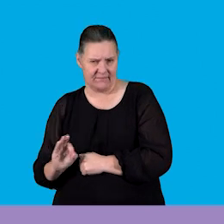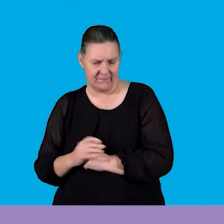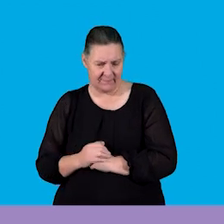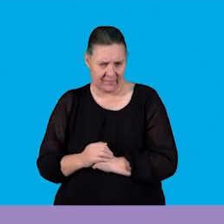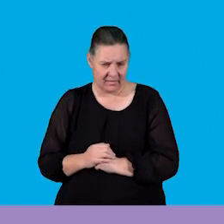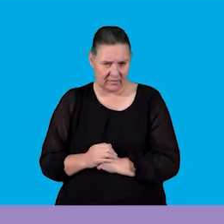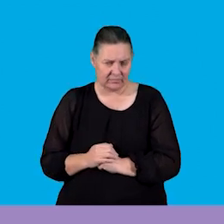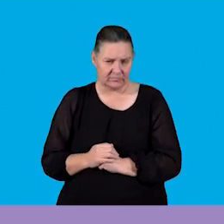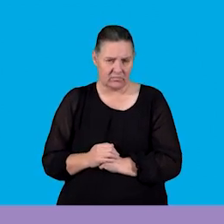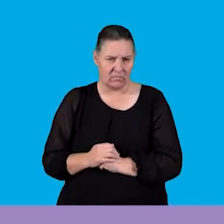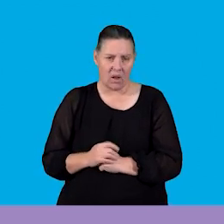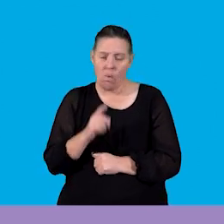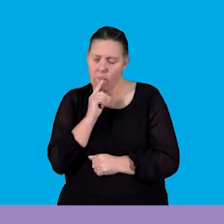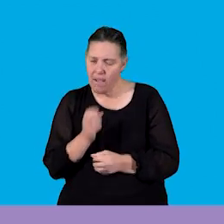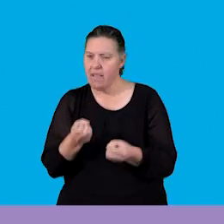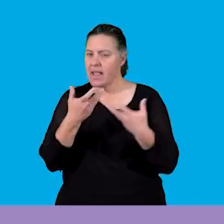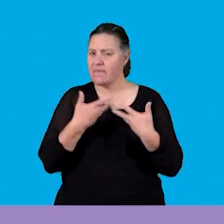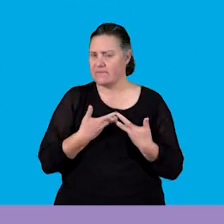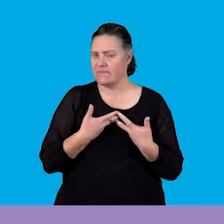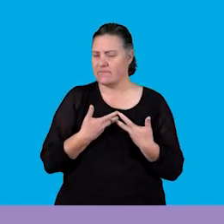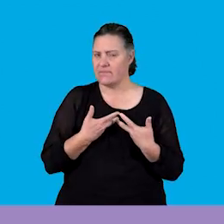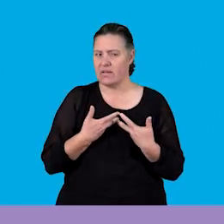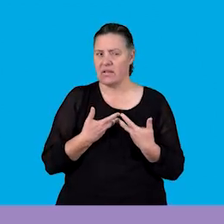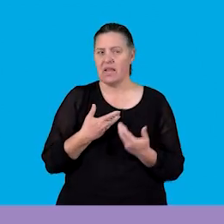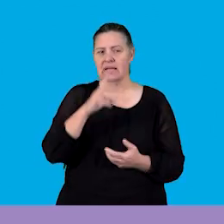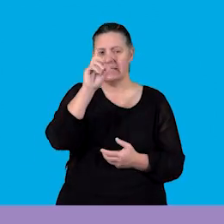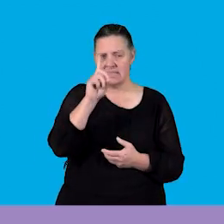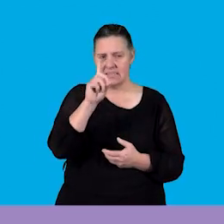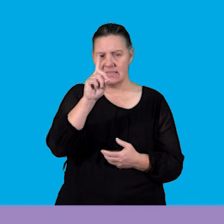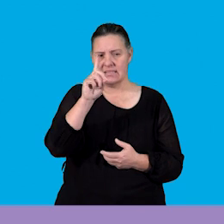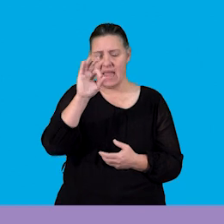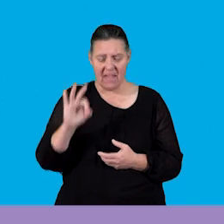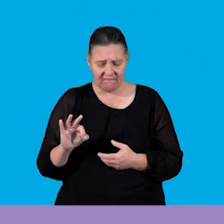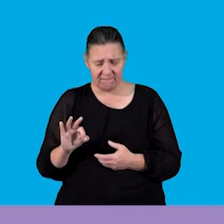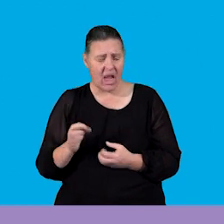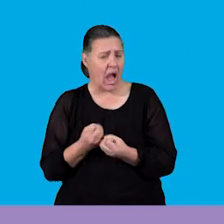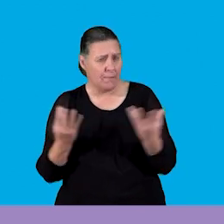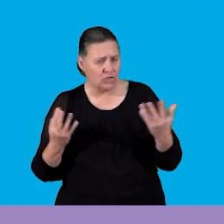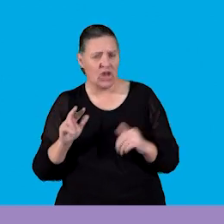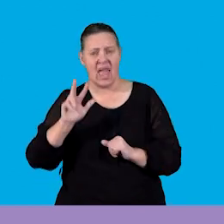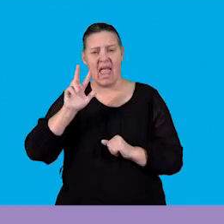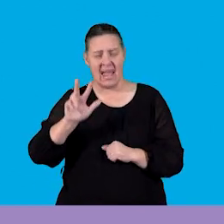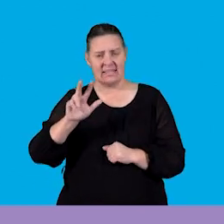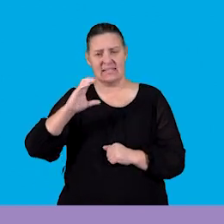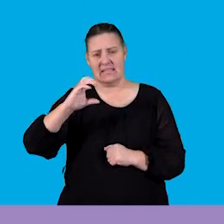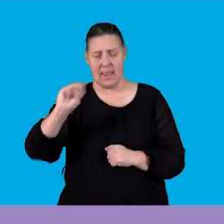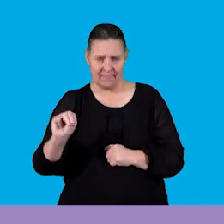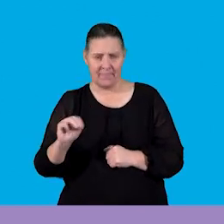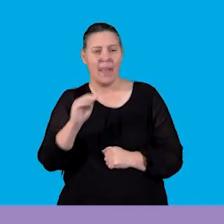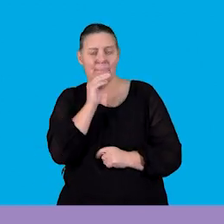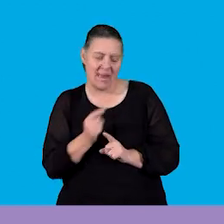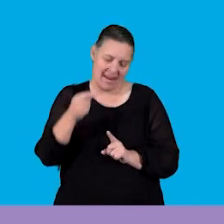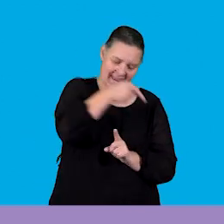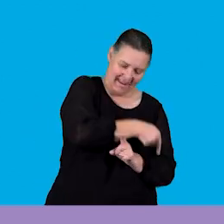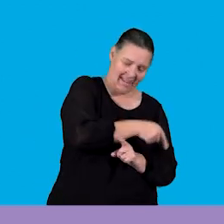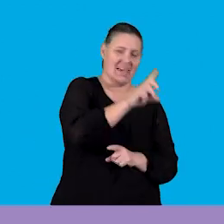to DF. And since as well we have been given that DF is equals to 8 centimeters,